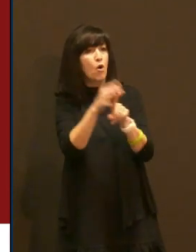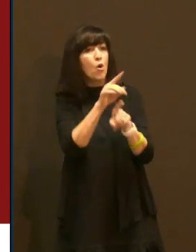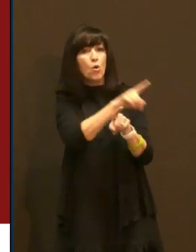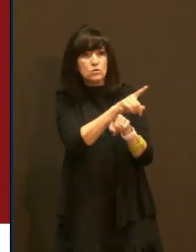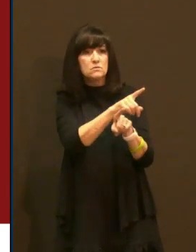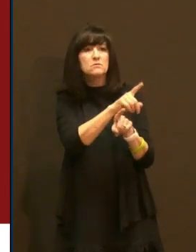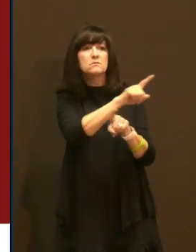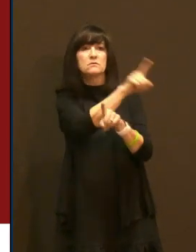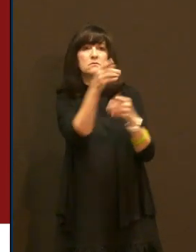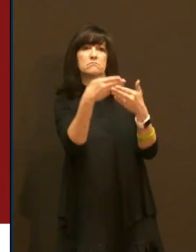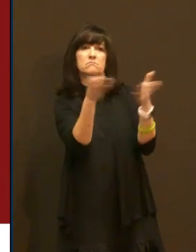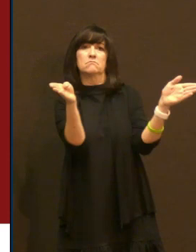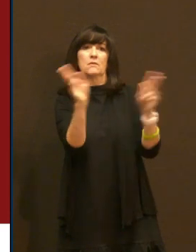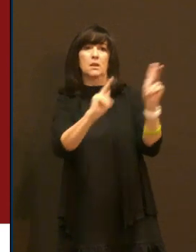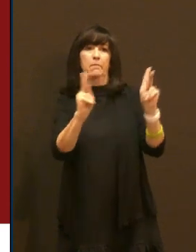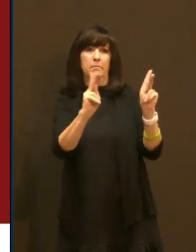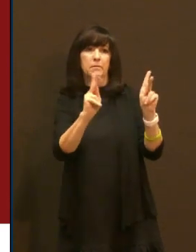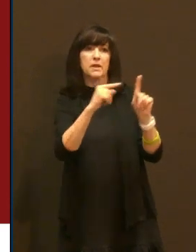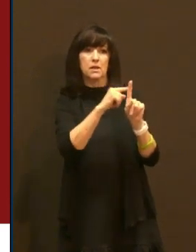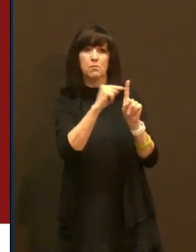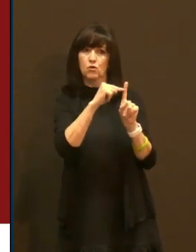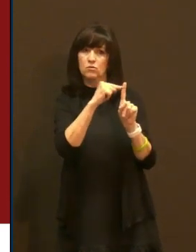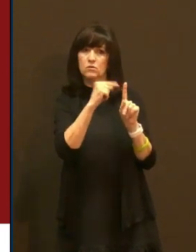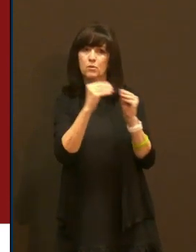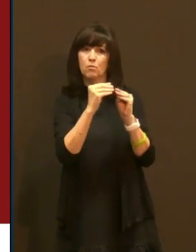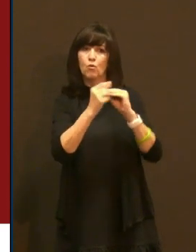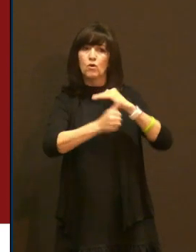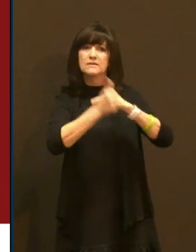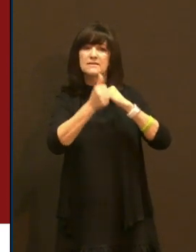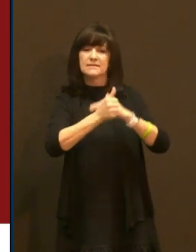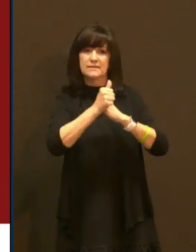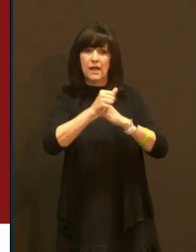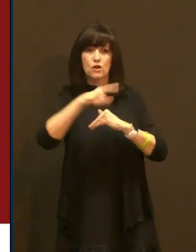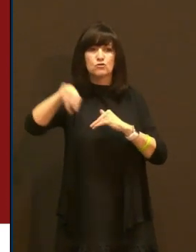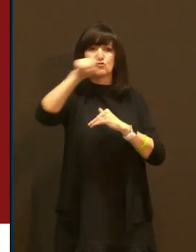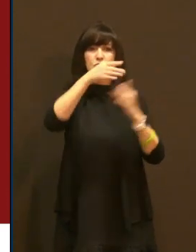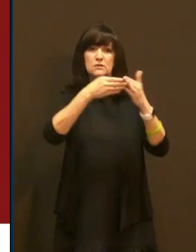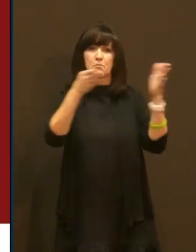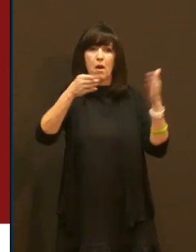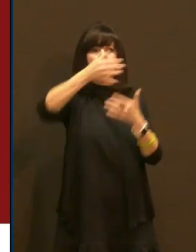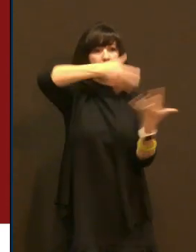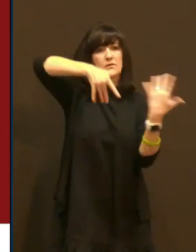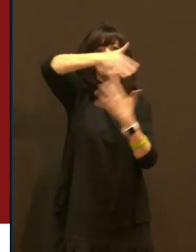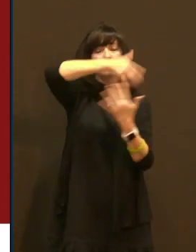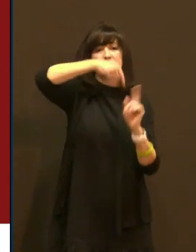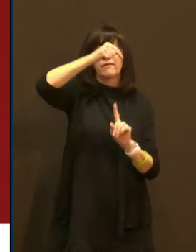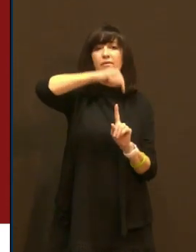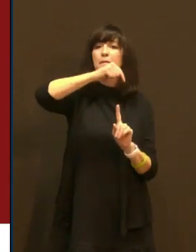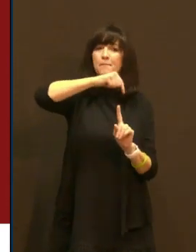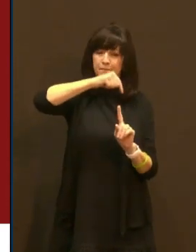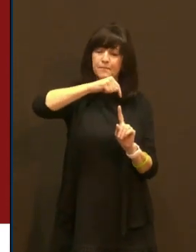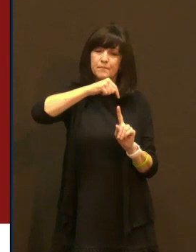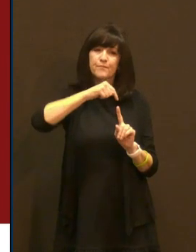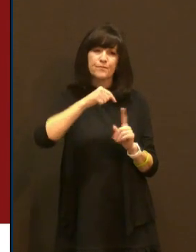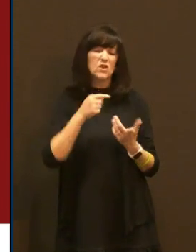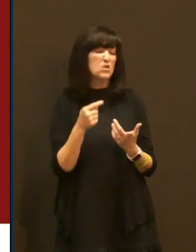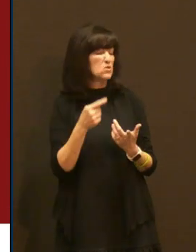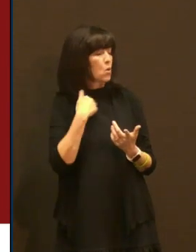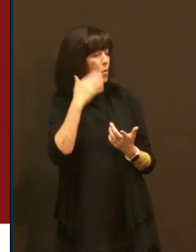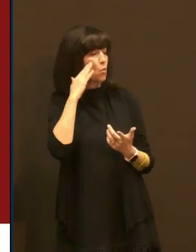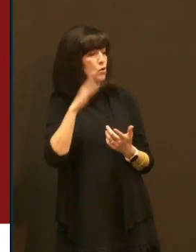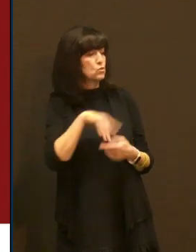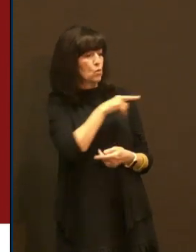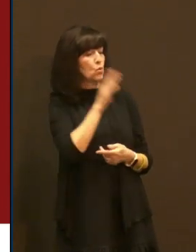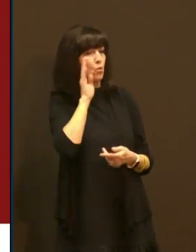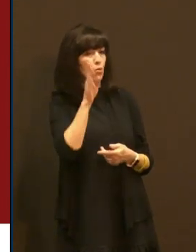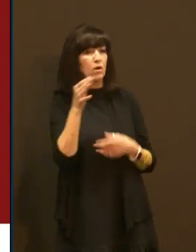And we'll be talking about that, working with sector groups and working with individual businesses and folks like the University of Delaware and